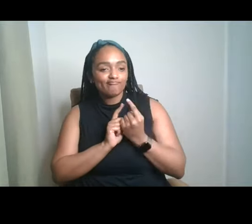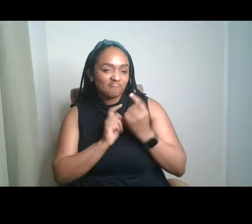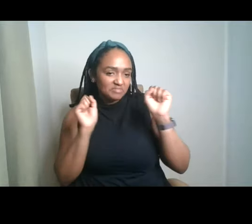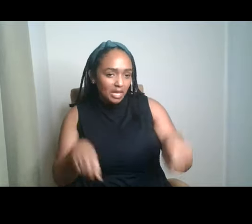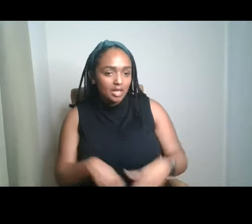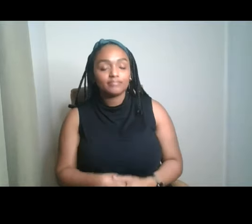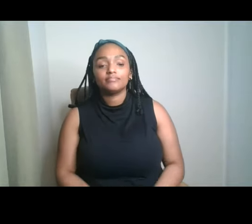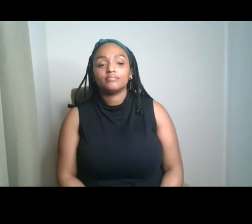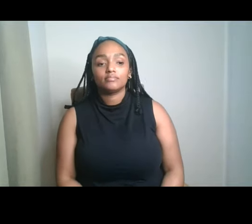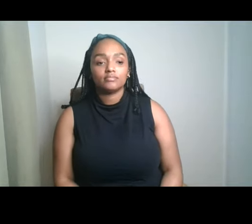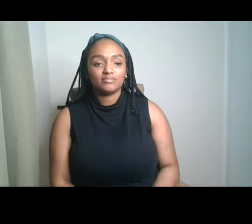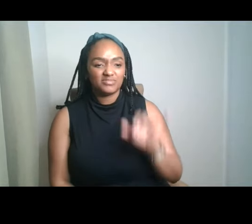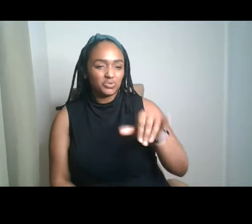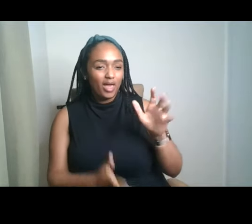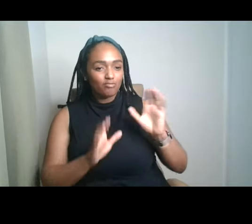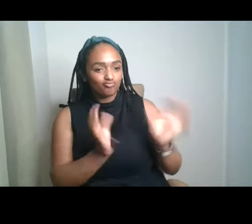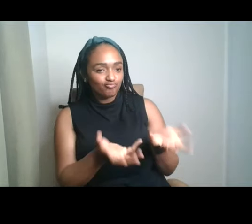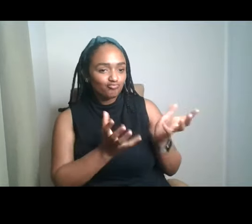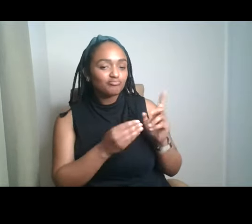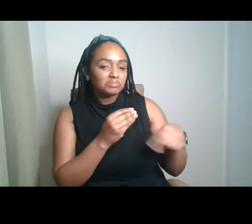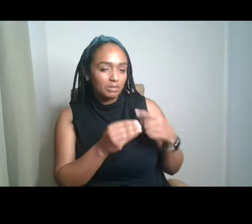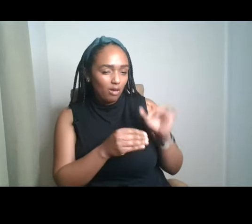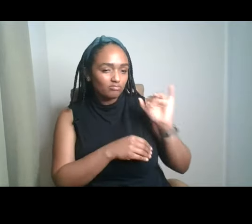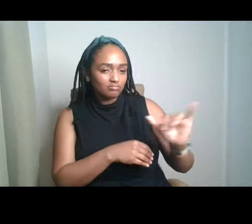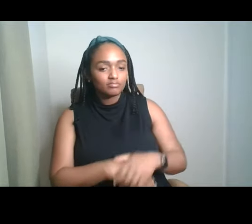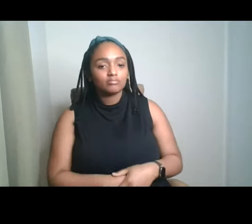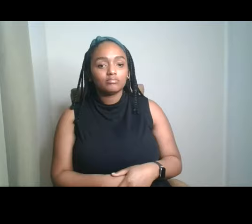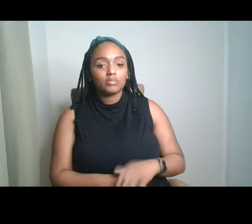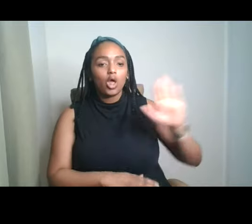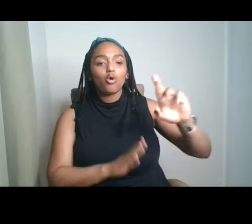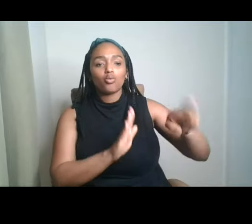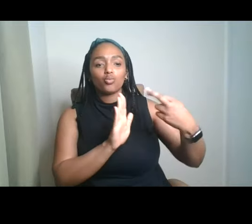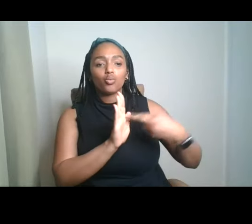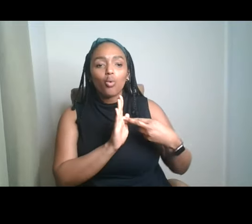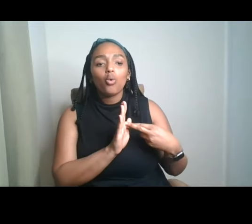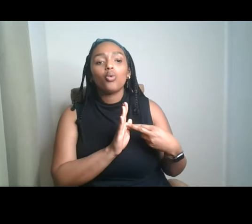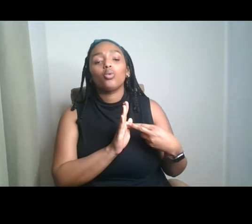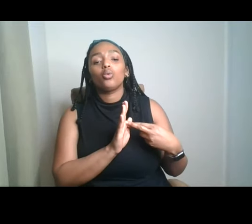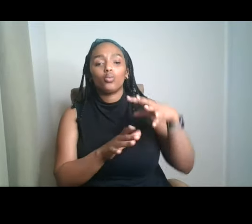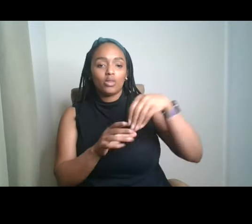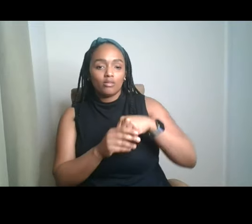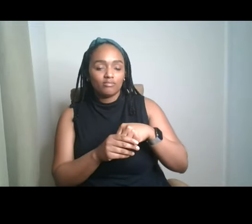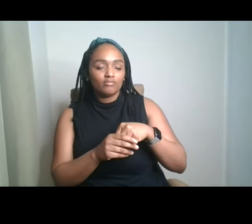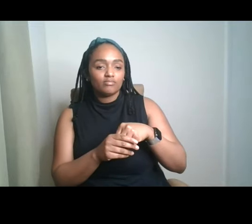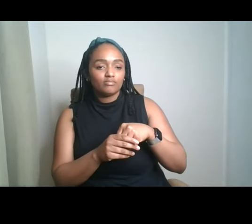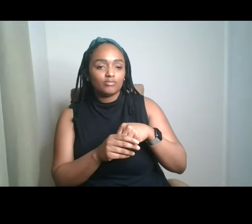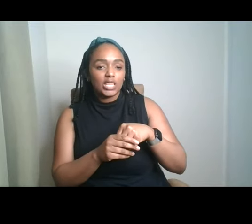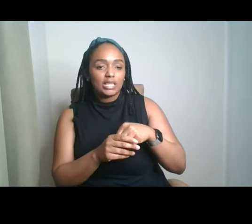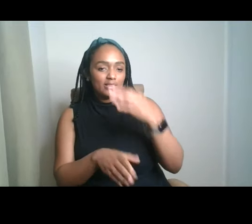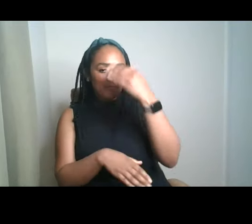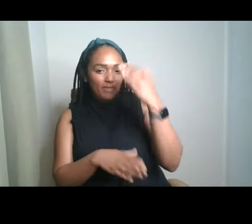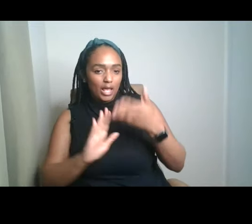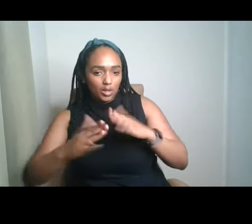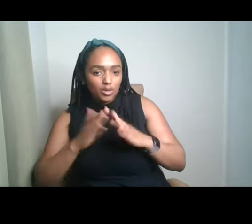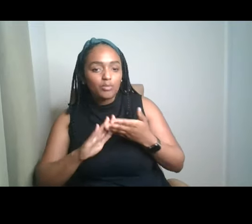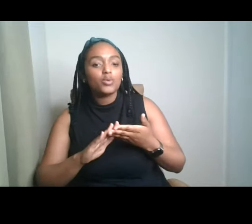that's kind of what that conversation was about, and really her role in being a representation of Black people that did exist during the time period